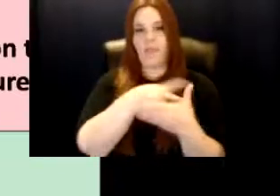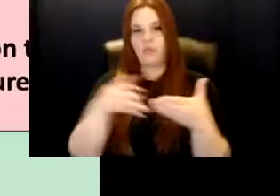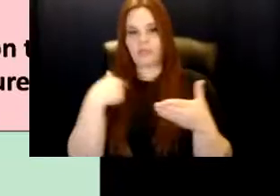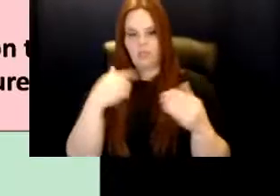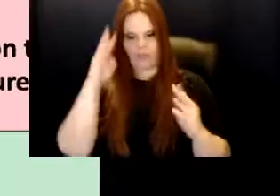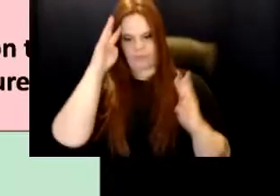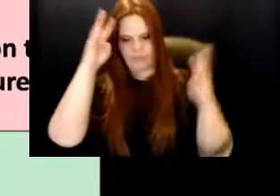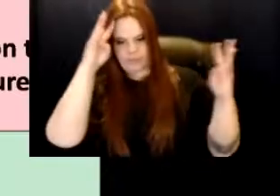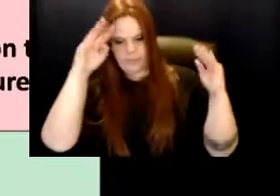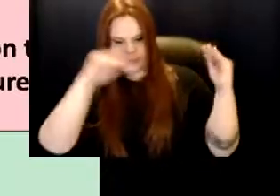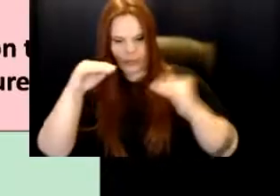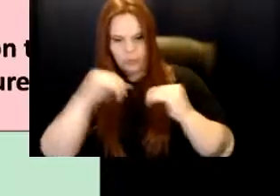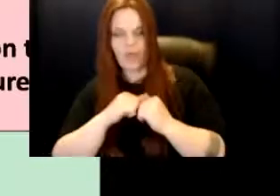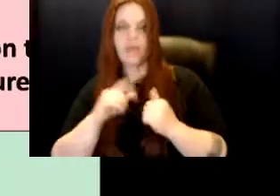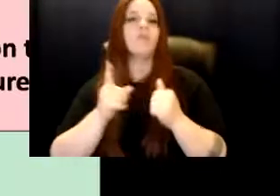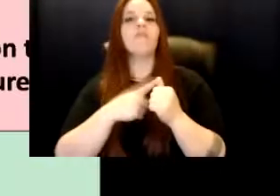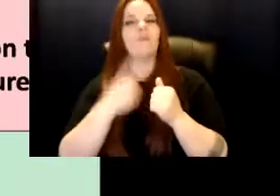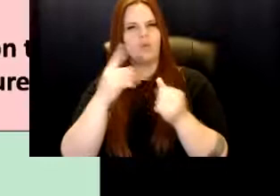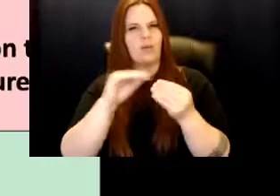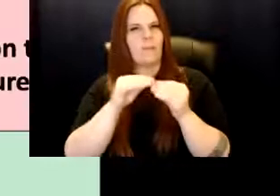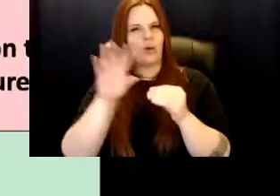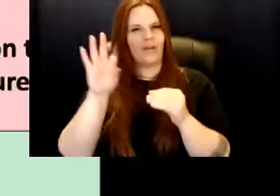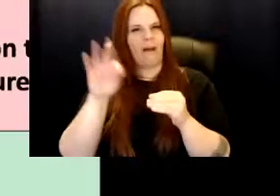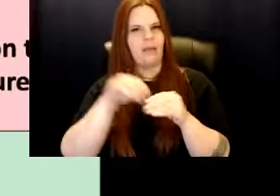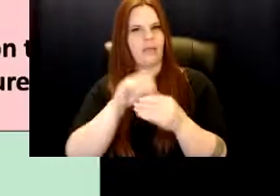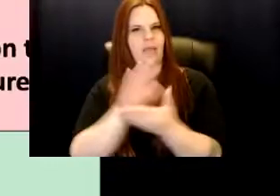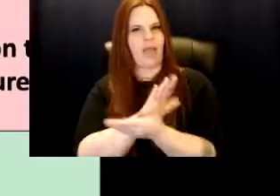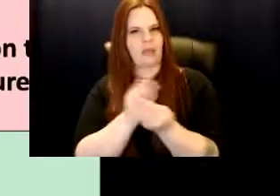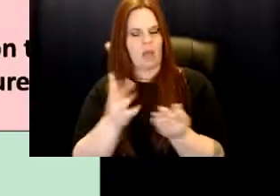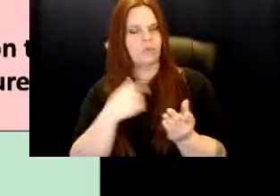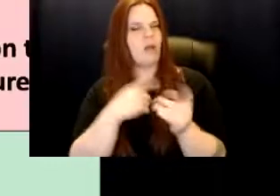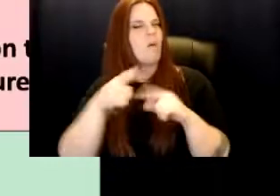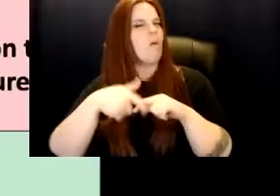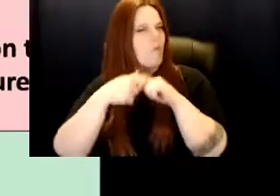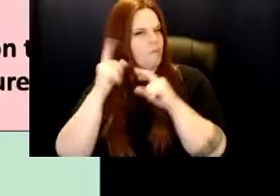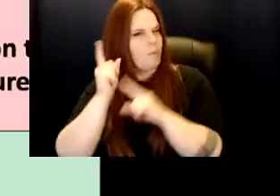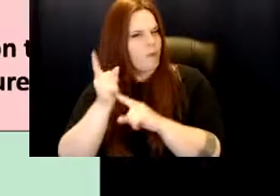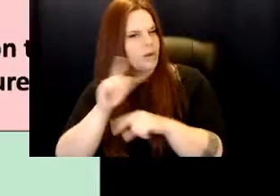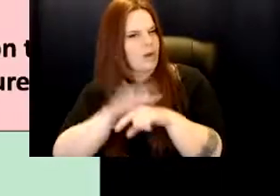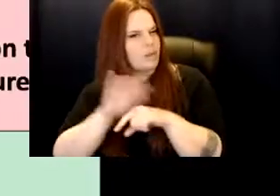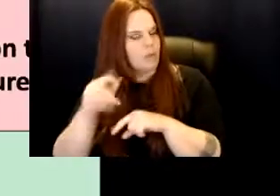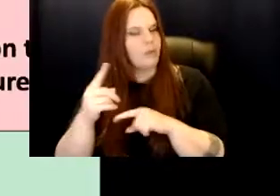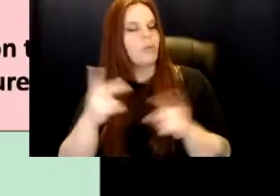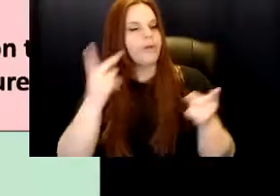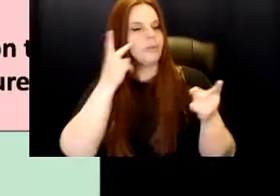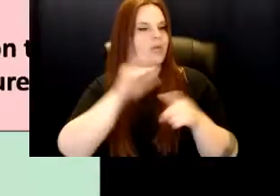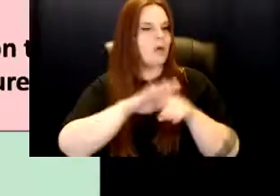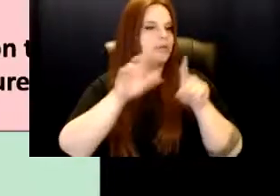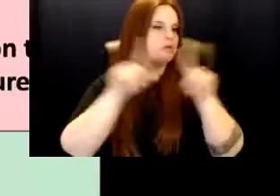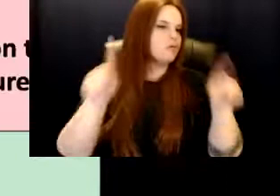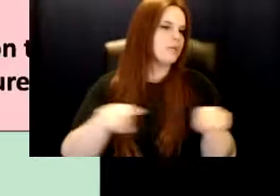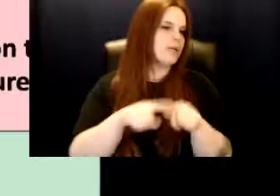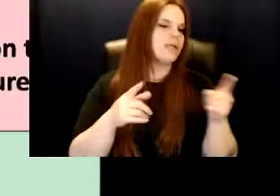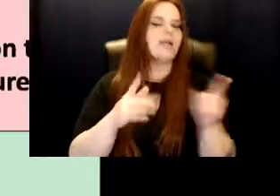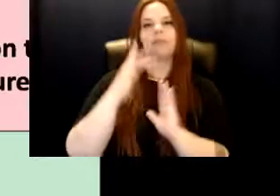the first one is number 9 in the handouts, and I'll get to that in just a moment. But what you're seeing on your screen here is a